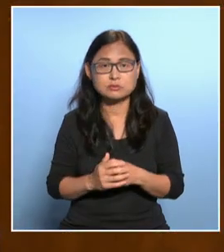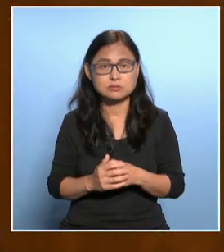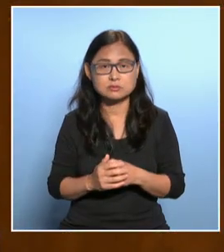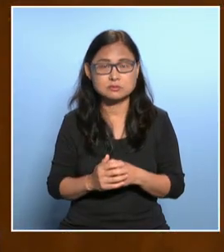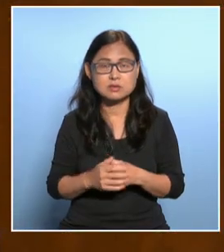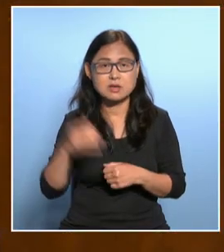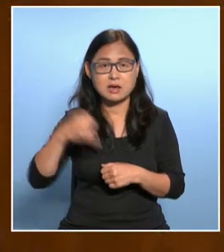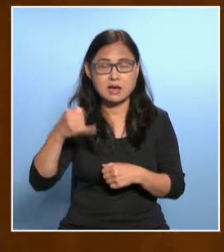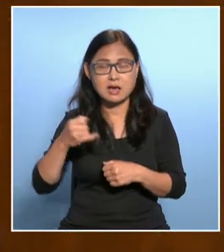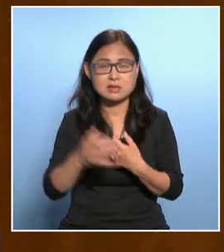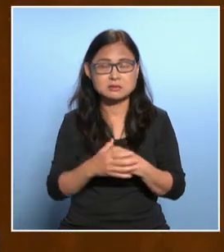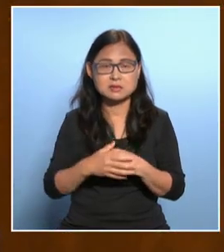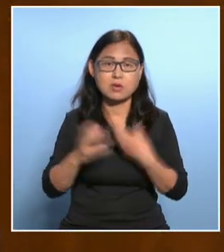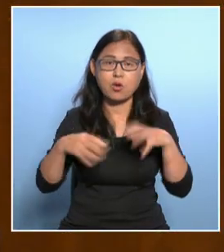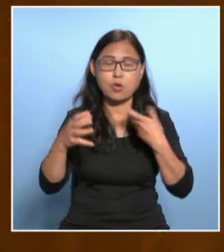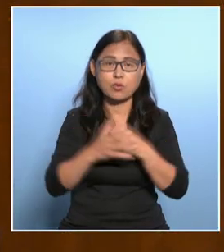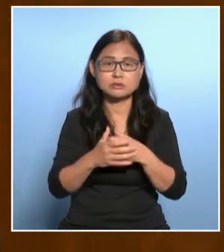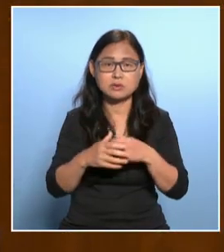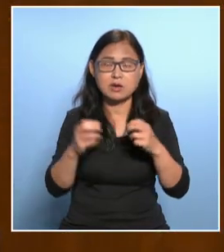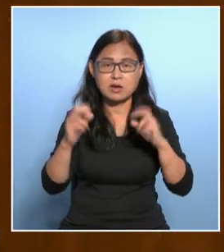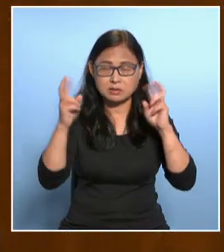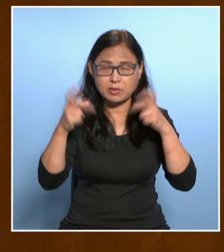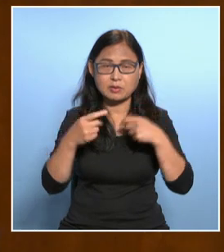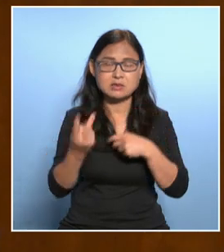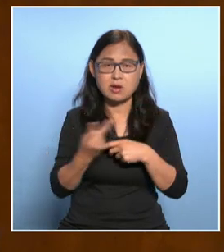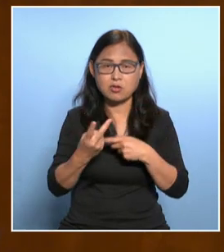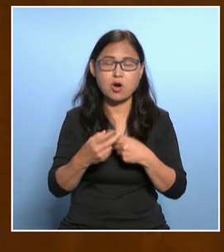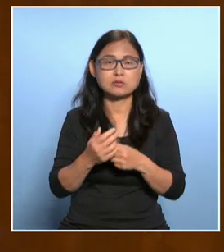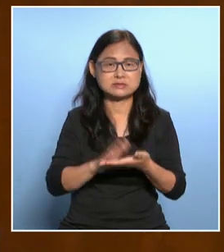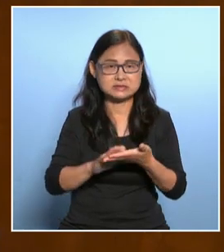will be discussed in our next meeting.